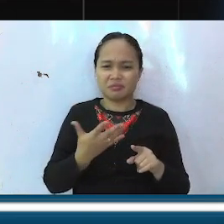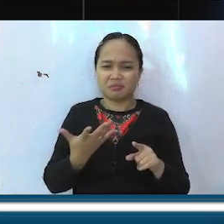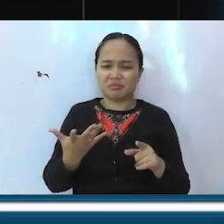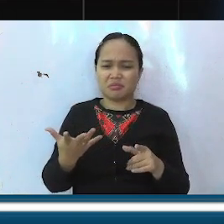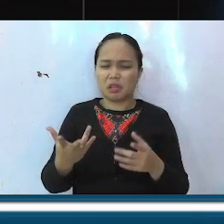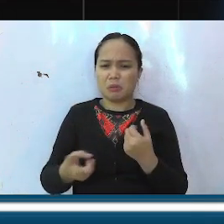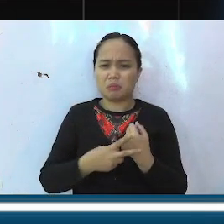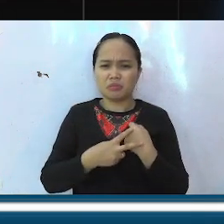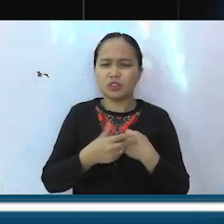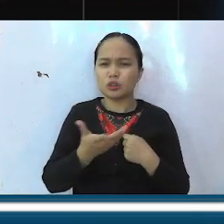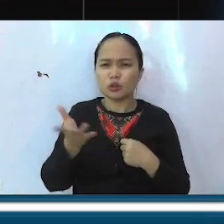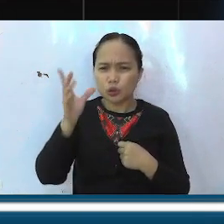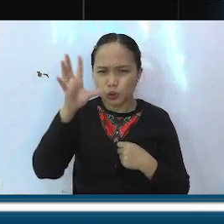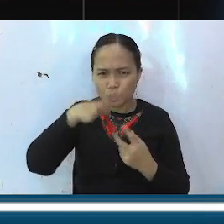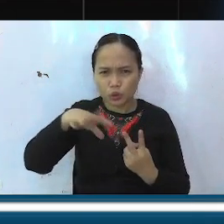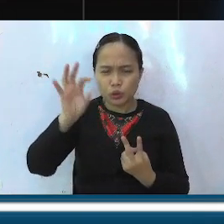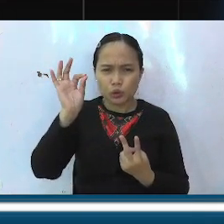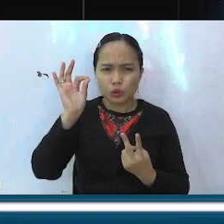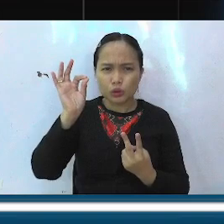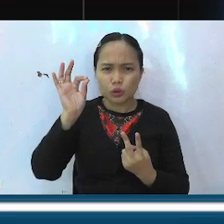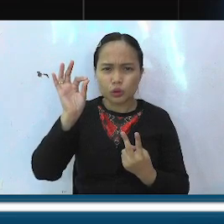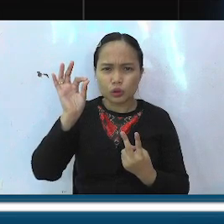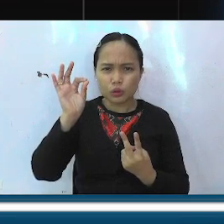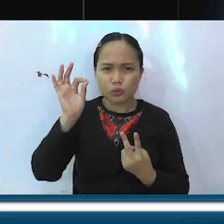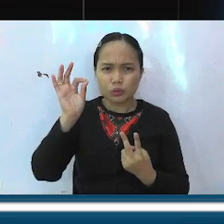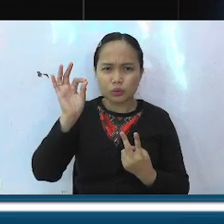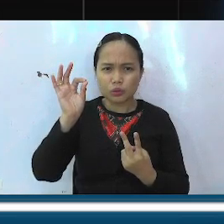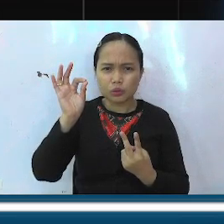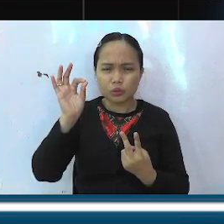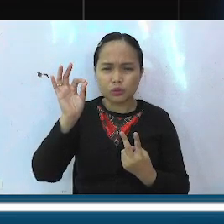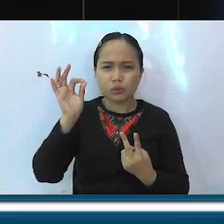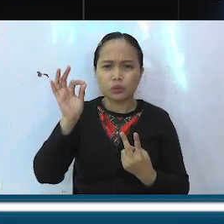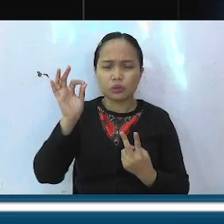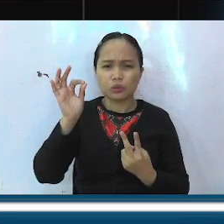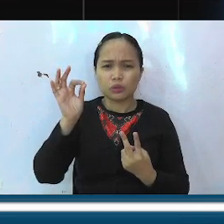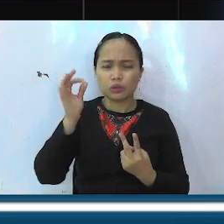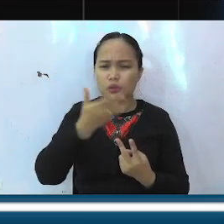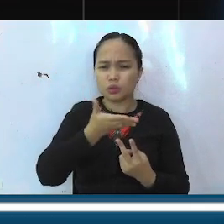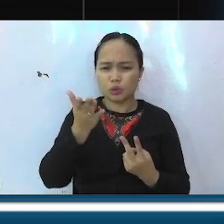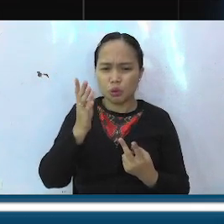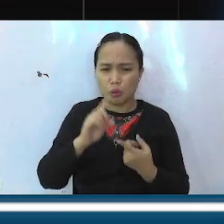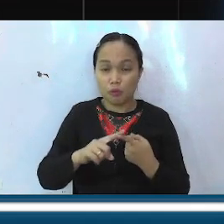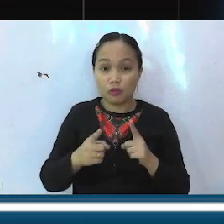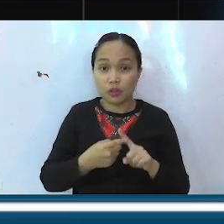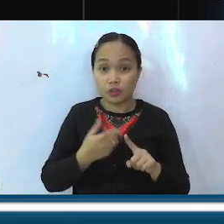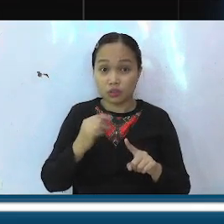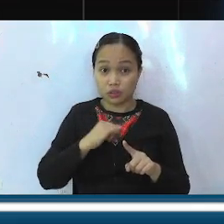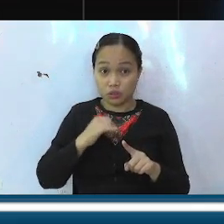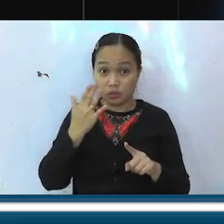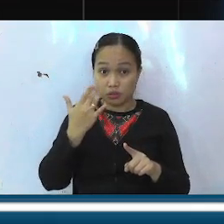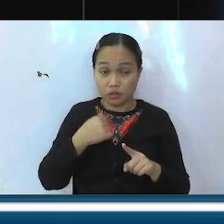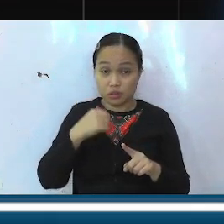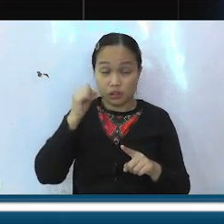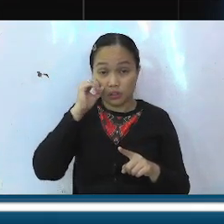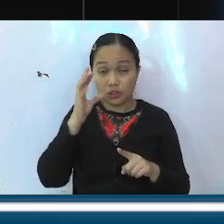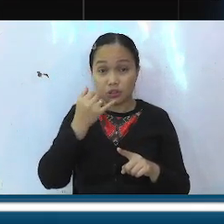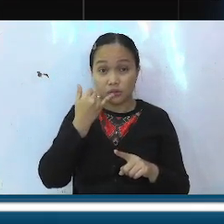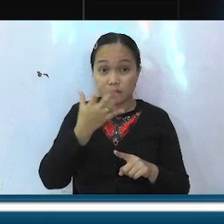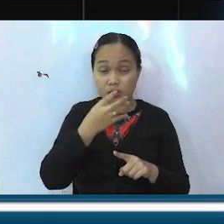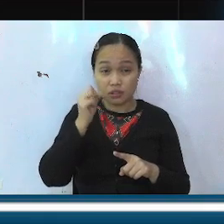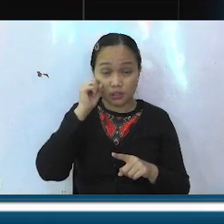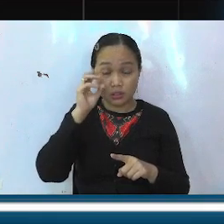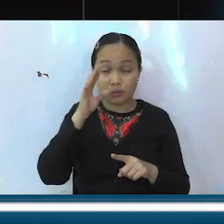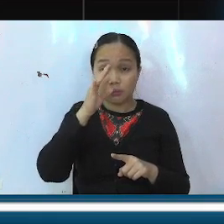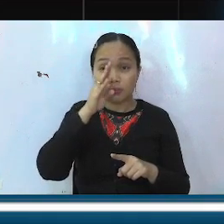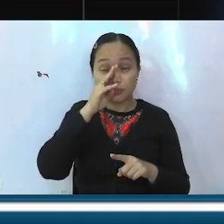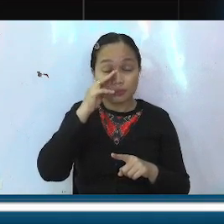them, choose who you're going to go friends with. That's why I'm thankful for Sir John, Sir Maki. Yeah,